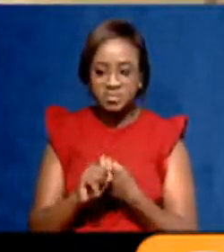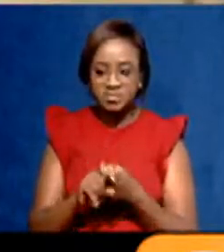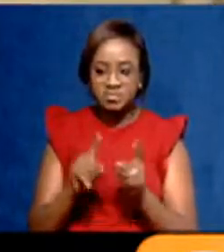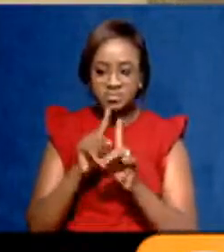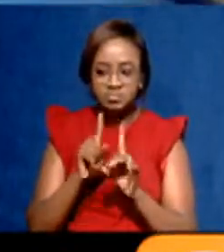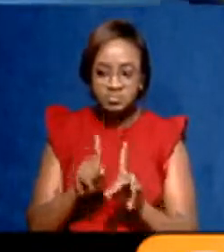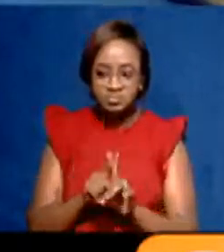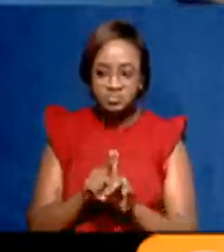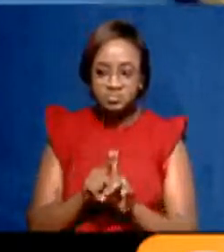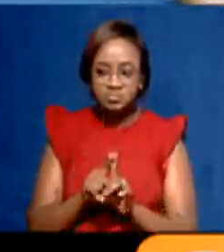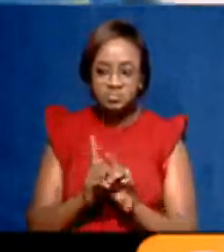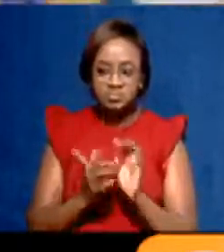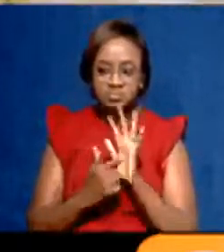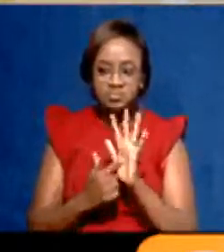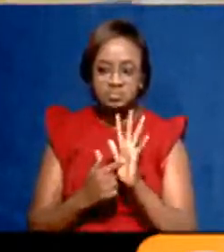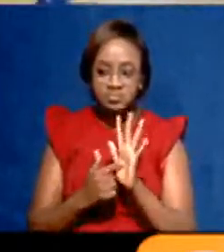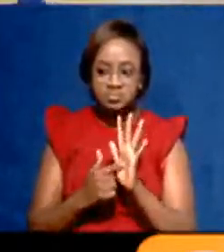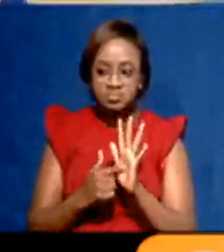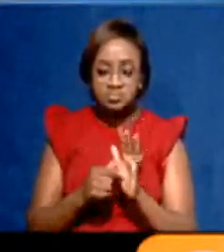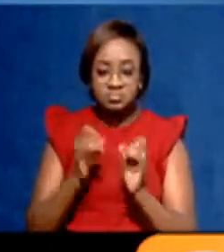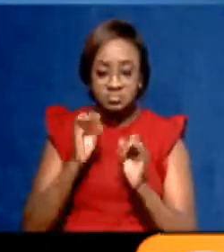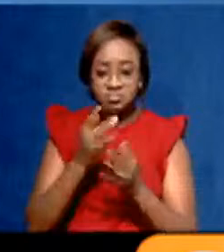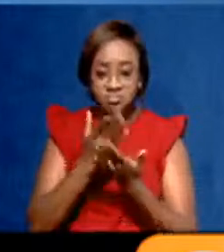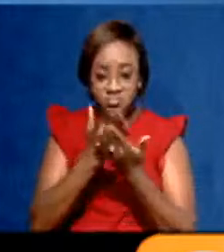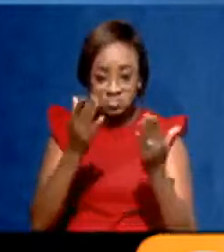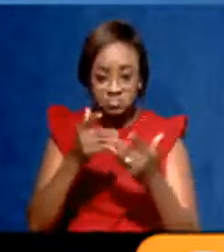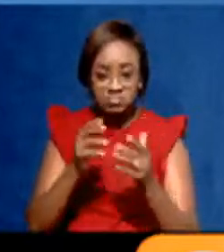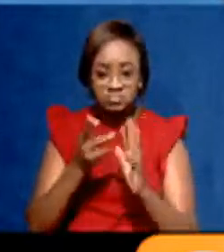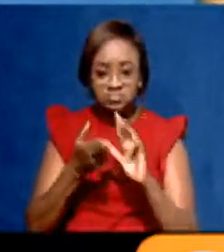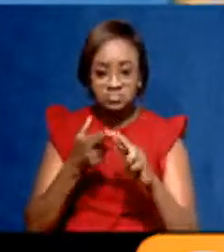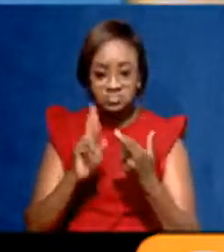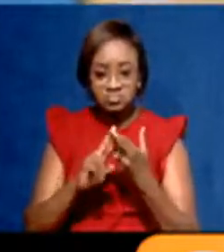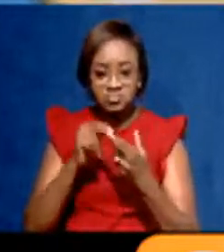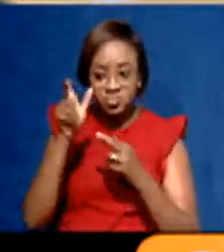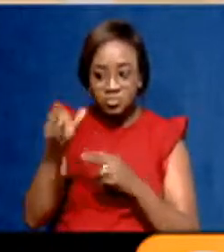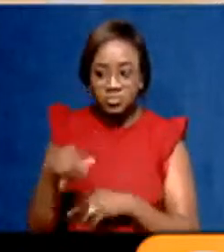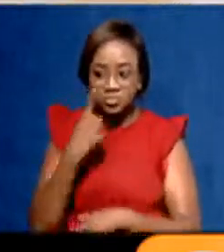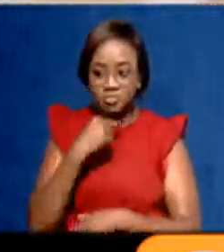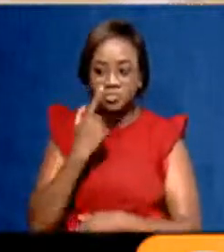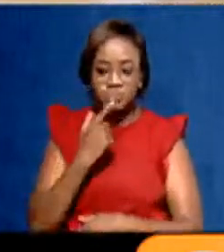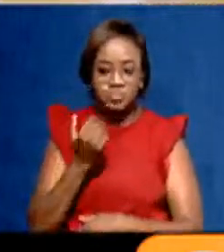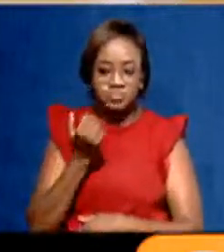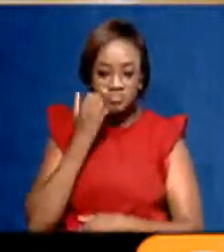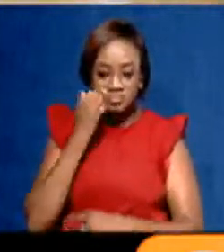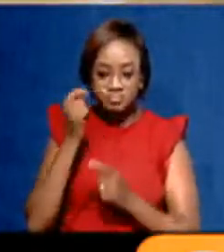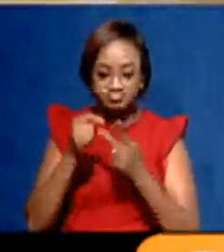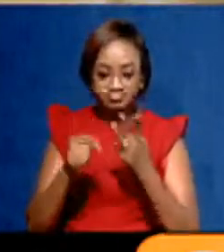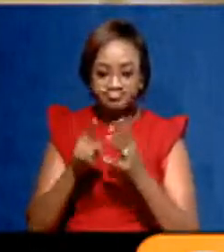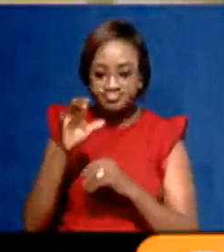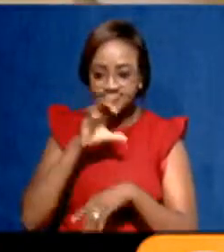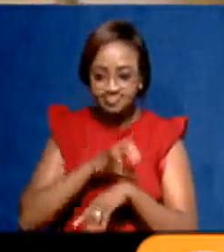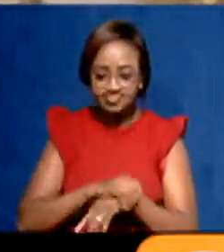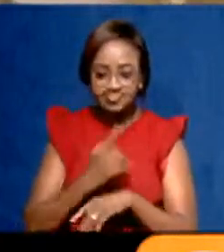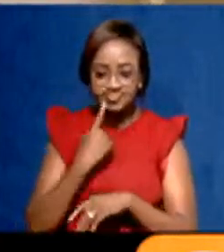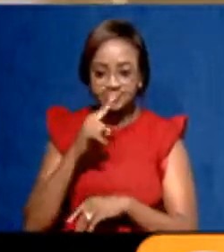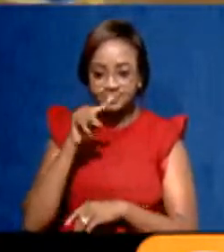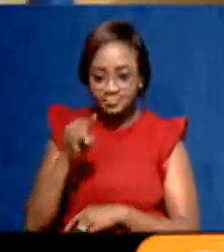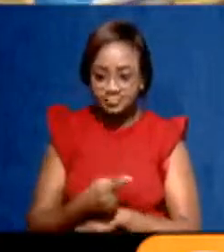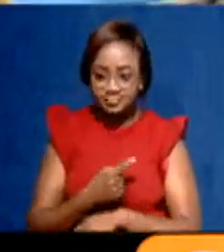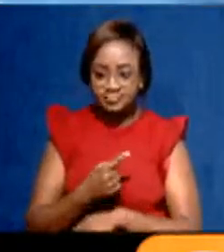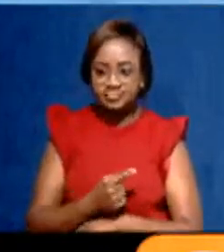expense, where, for instance, if a relative of a person under that scheme dies, they get 100,000 Kenya shillings.